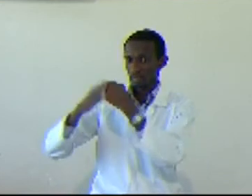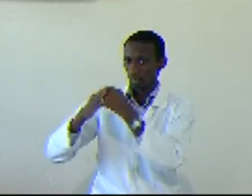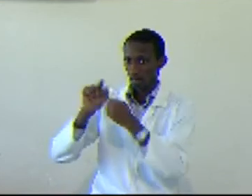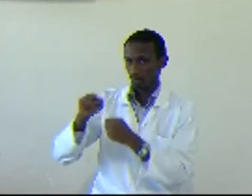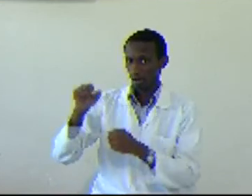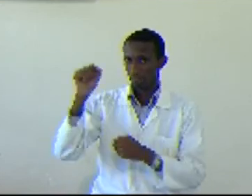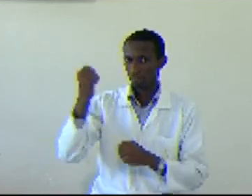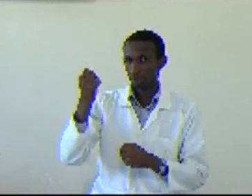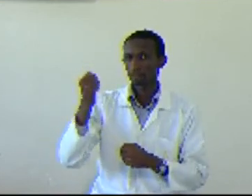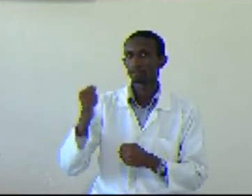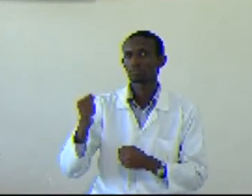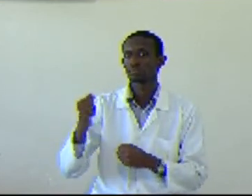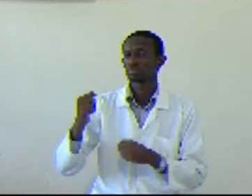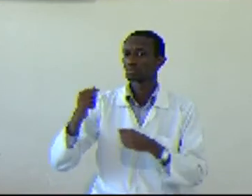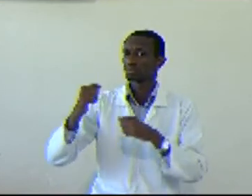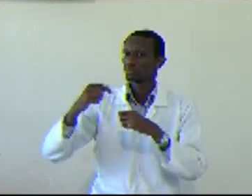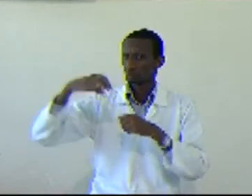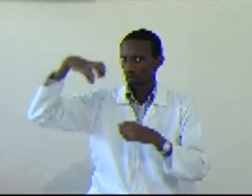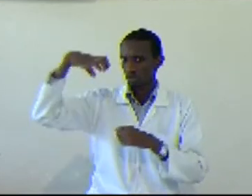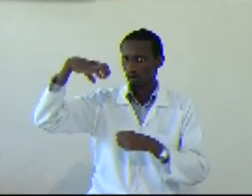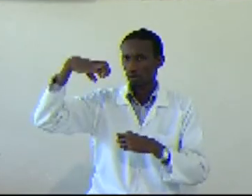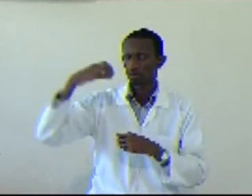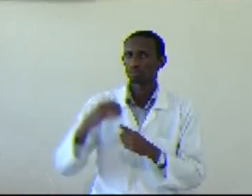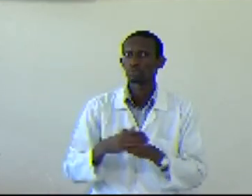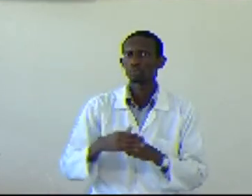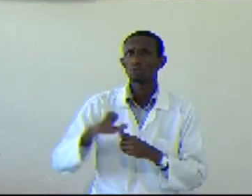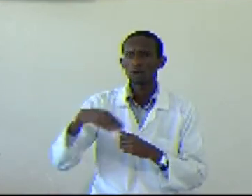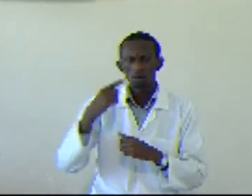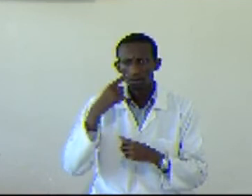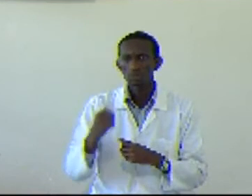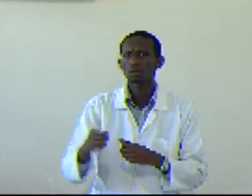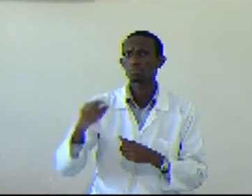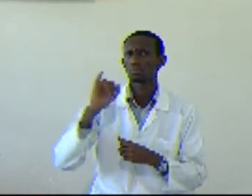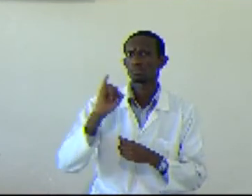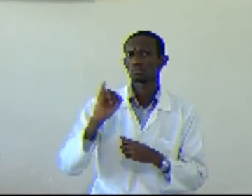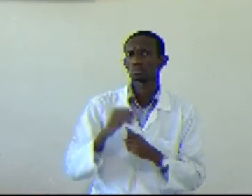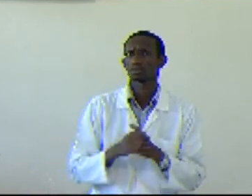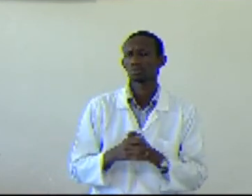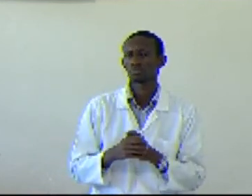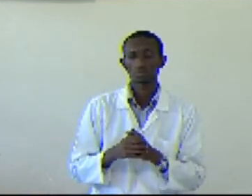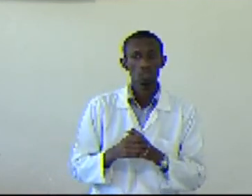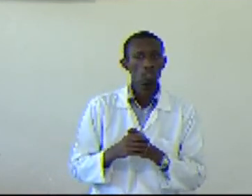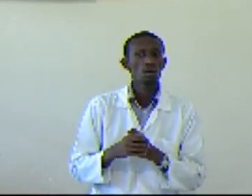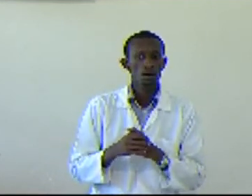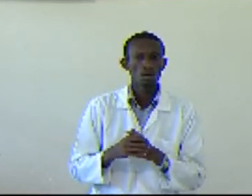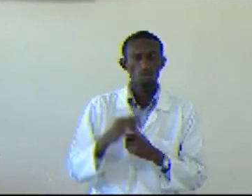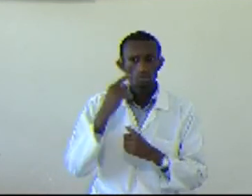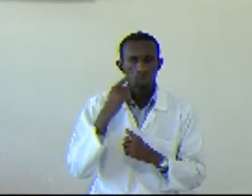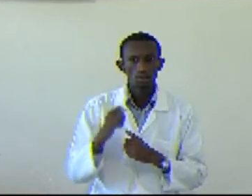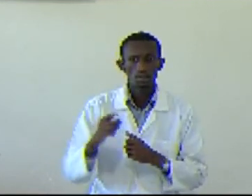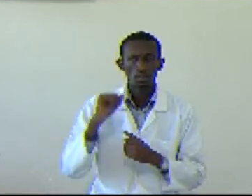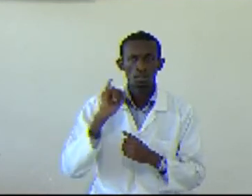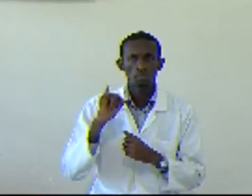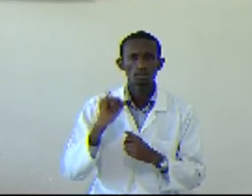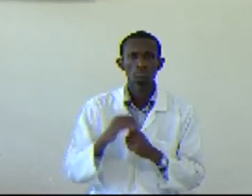can find the current. The current here will be equal to, let's substitute immediately. What do we find? We find that one. We